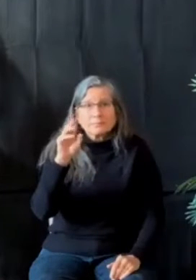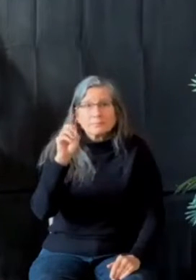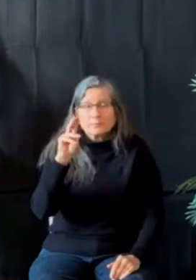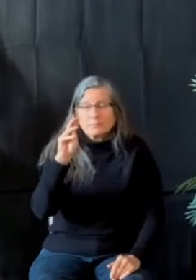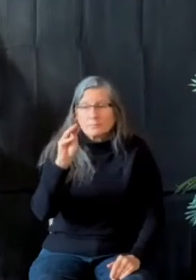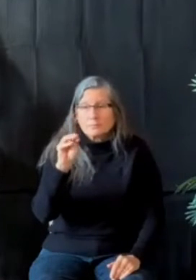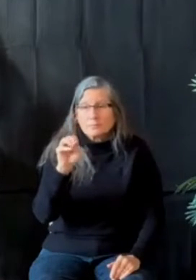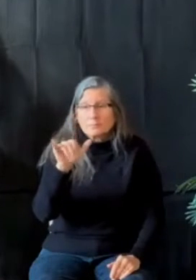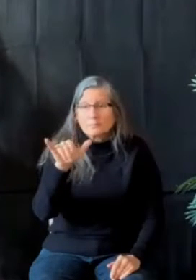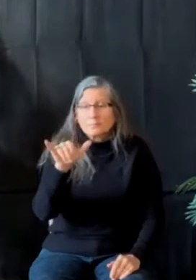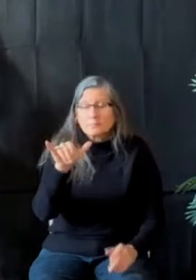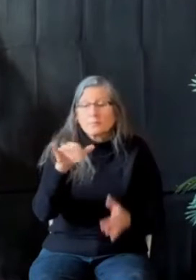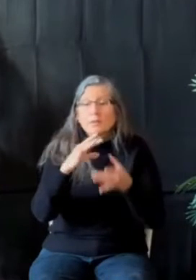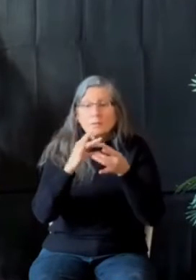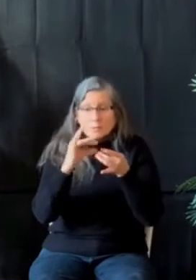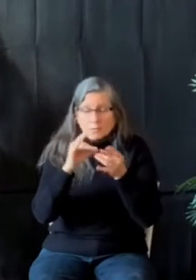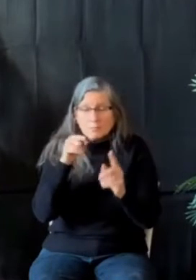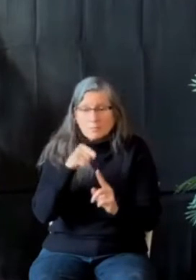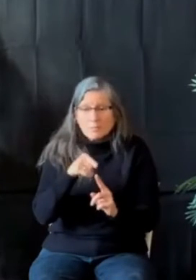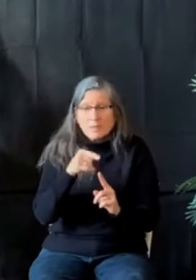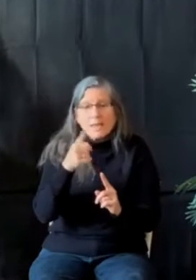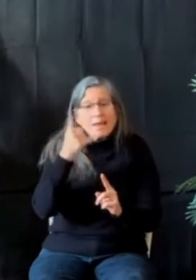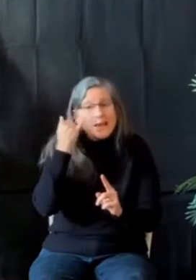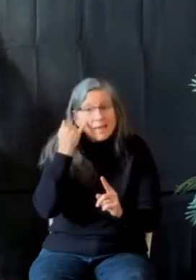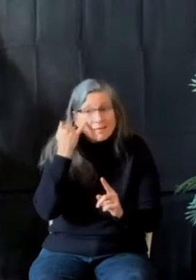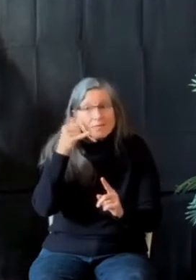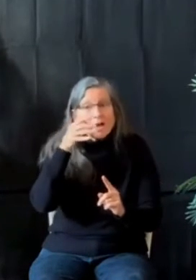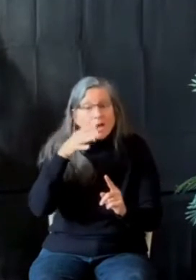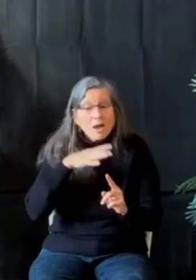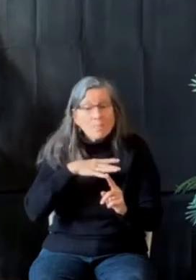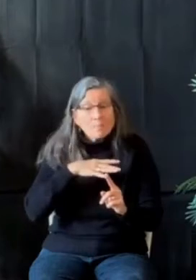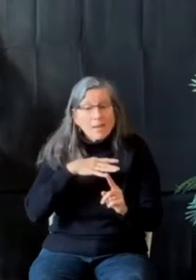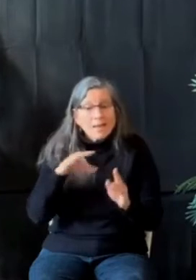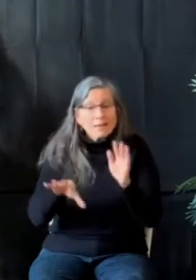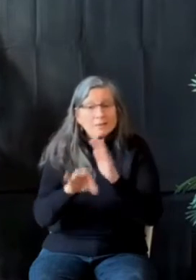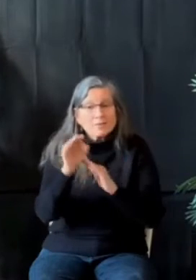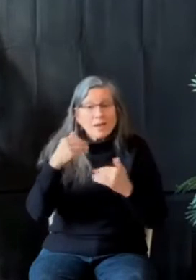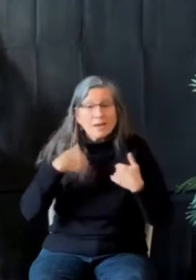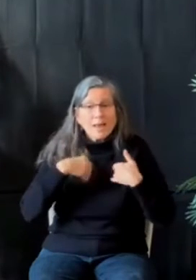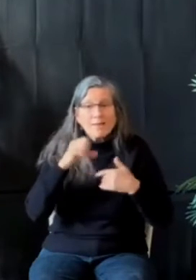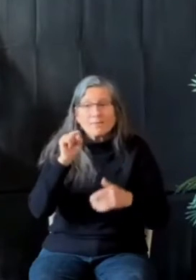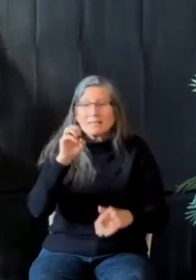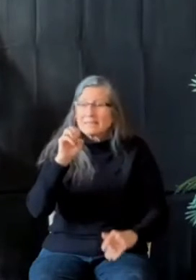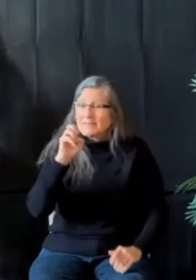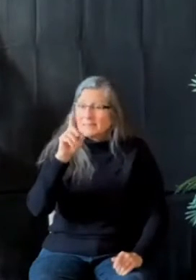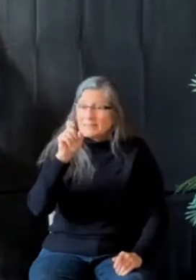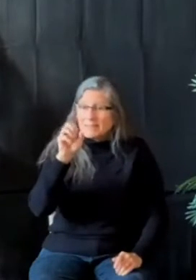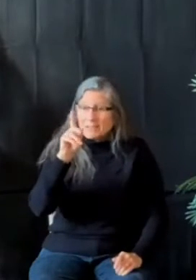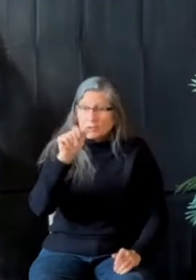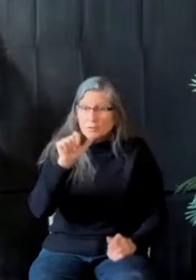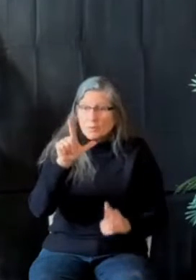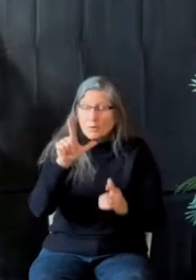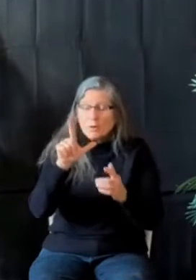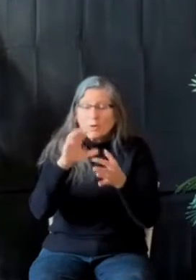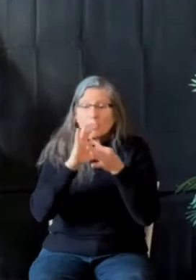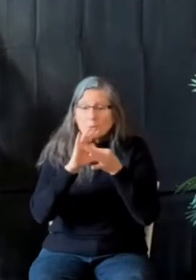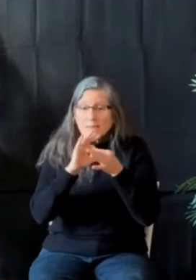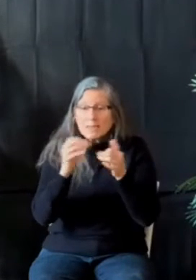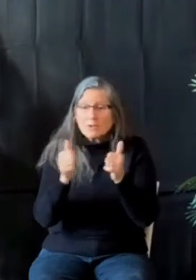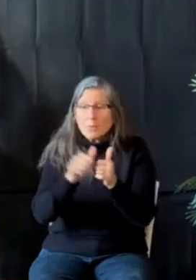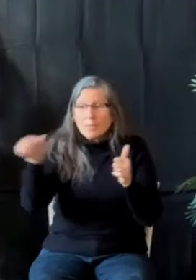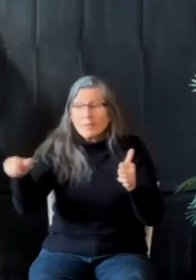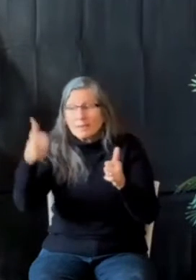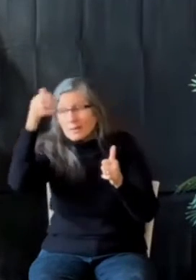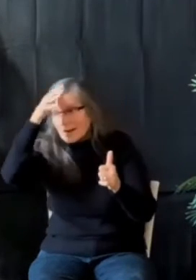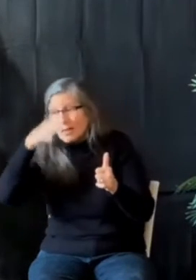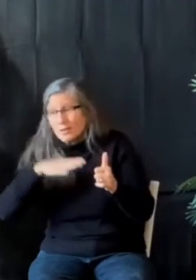to. If a man is discovered having sexual relations with another man's wife, both the man who had sex with the woman and